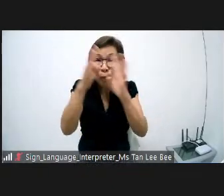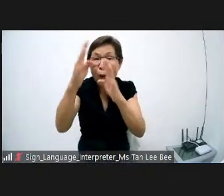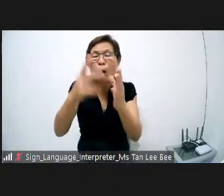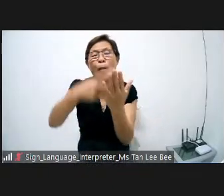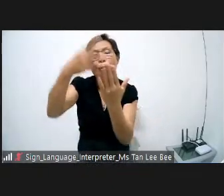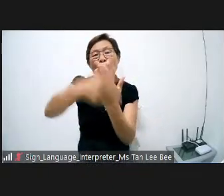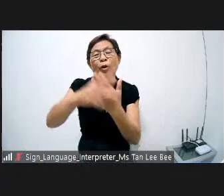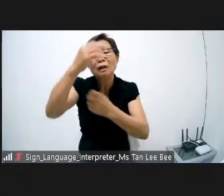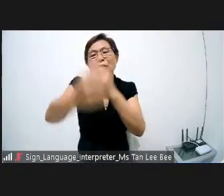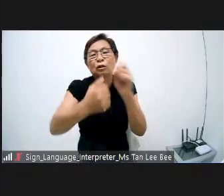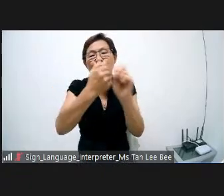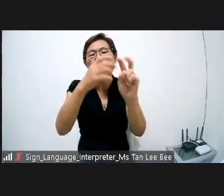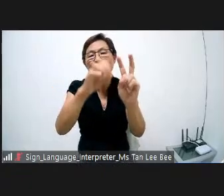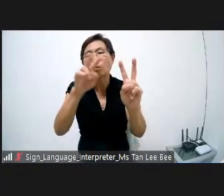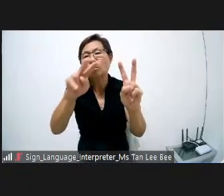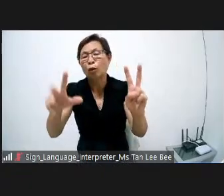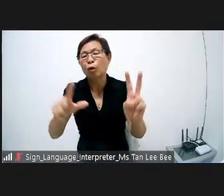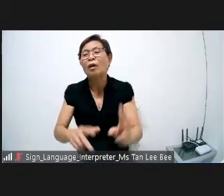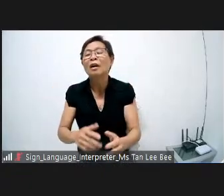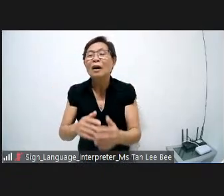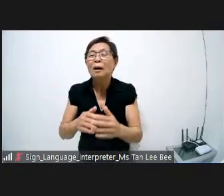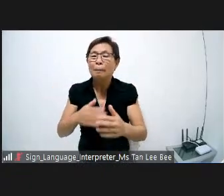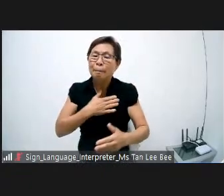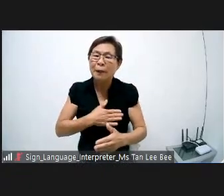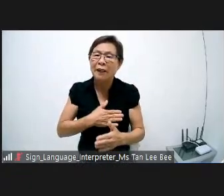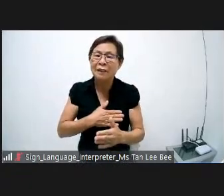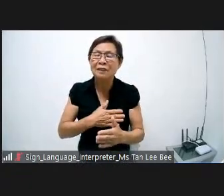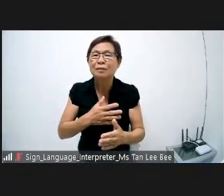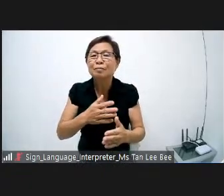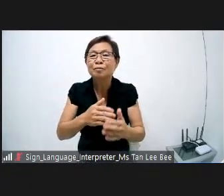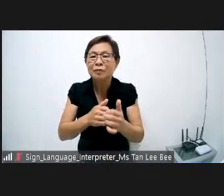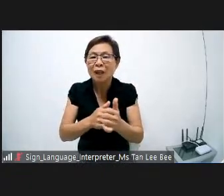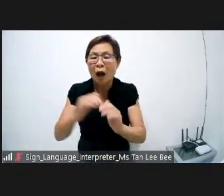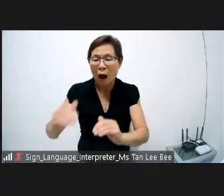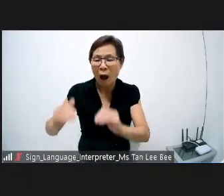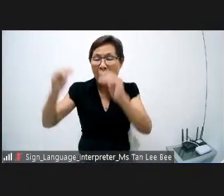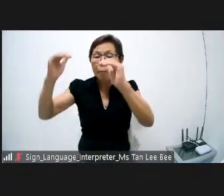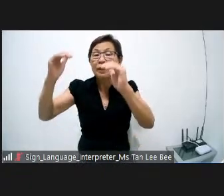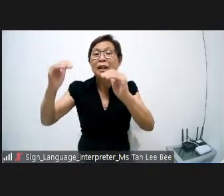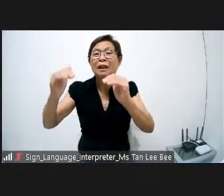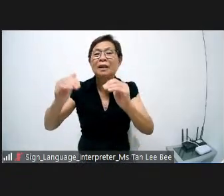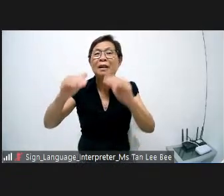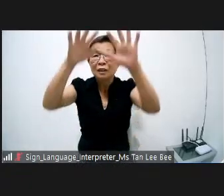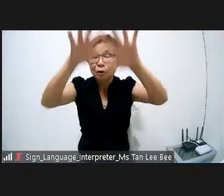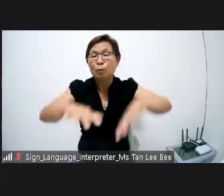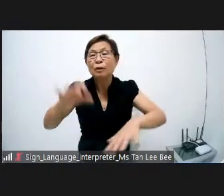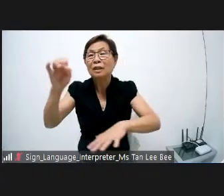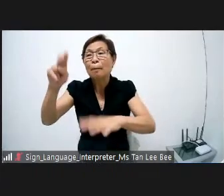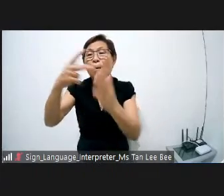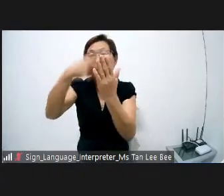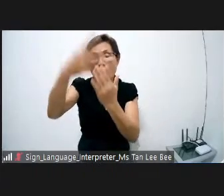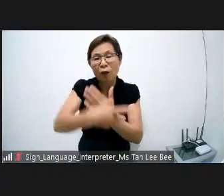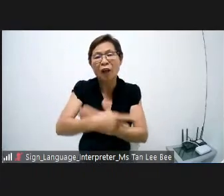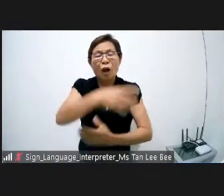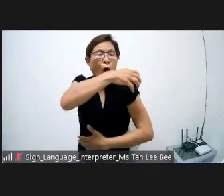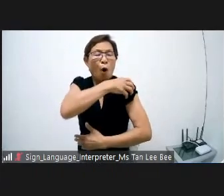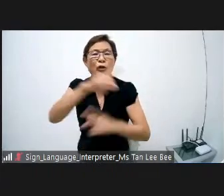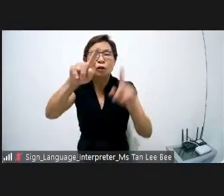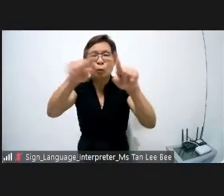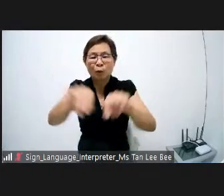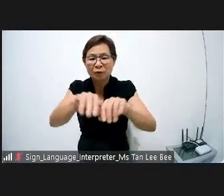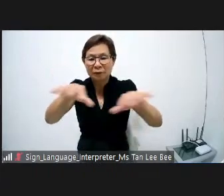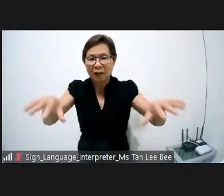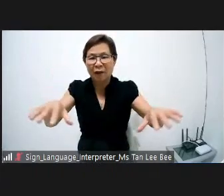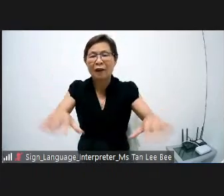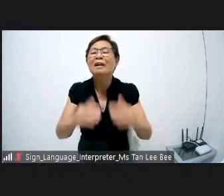keep updated with SEAMEO SEN programs via our official website and social media. Thank you for your time